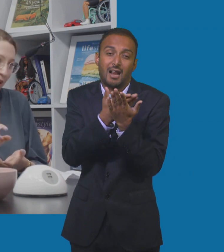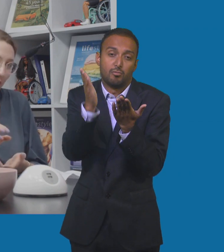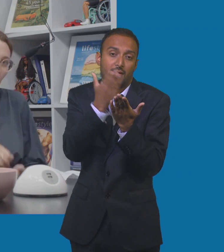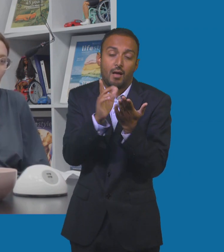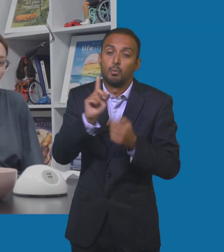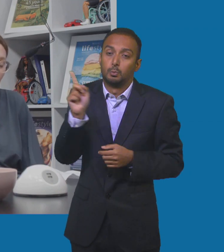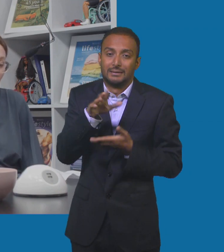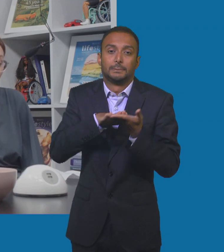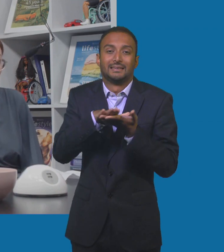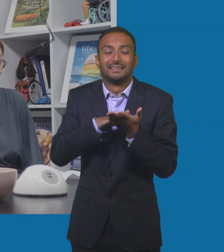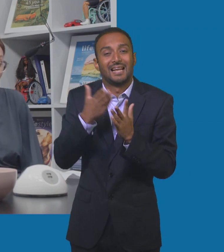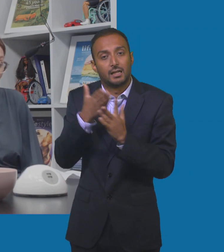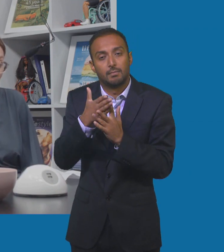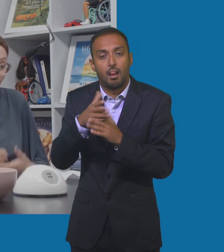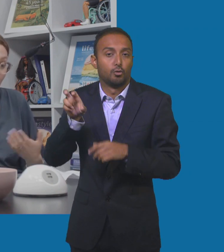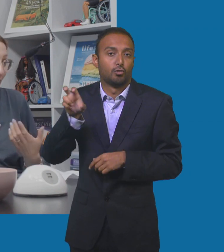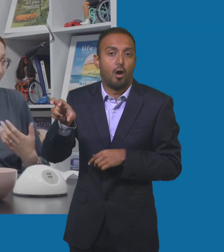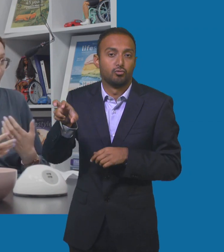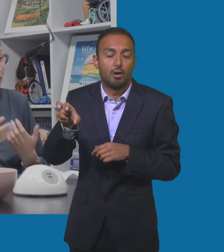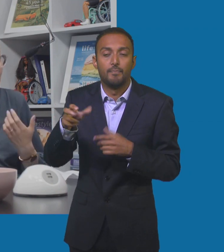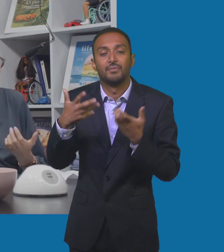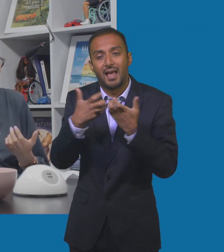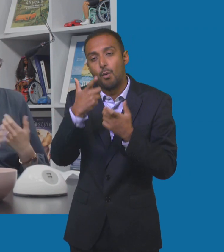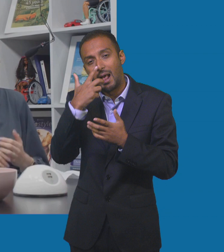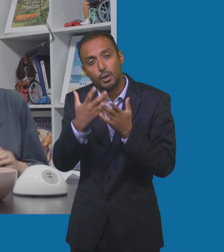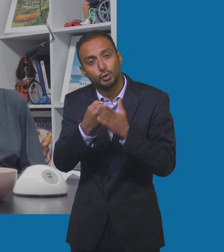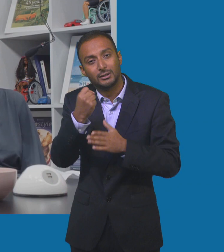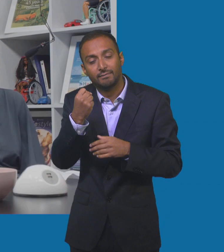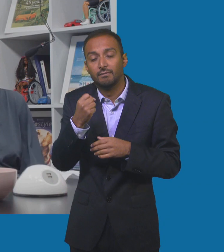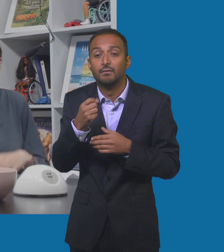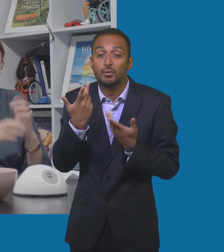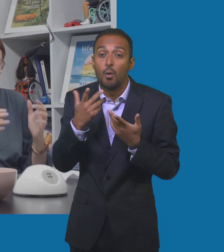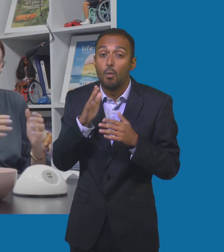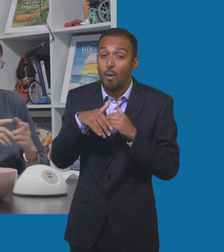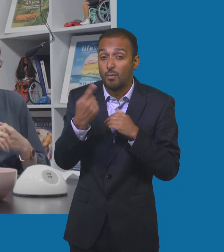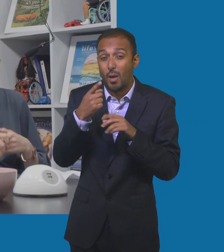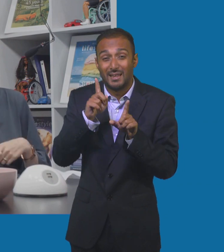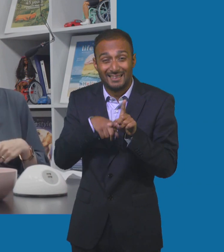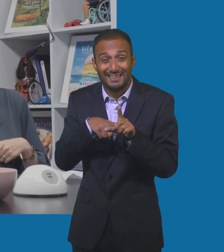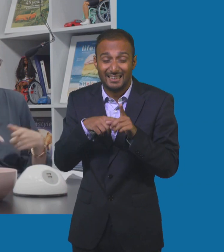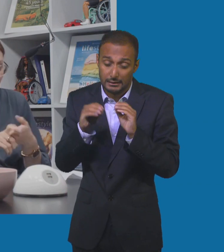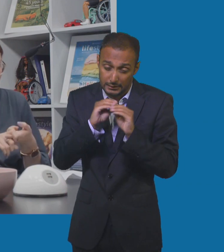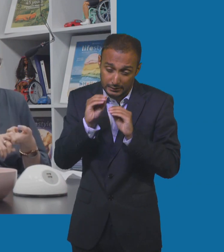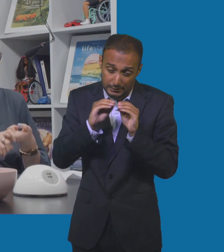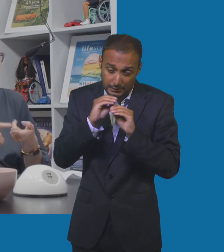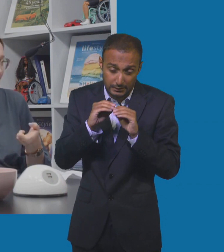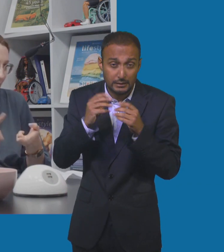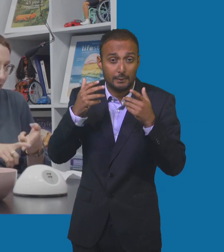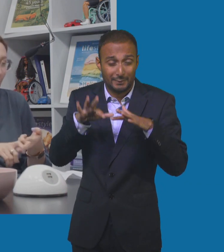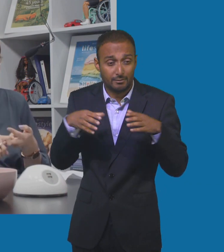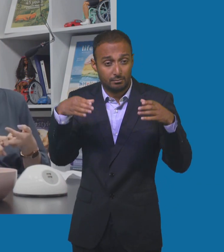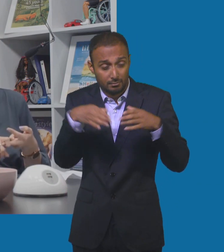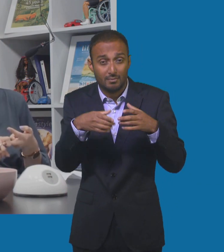like, how it can be achieved. So we spent quite a lot of time, actually over a year, working on that. We had a steering group of disabled